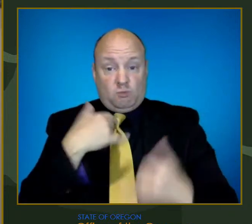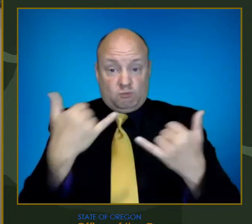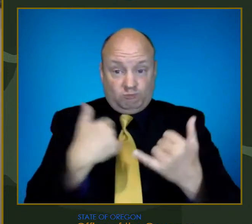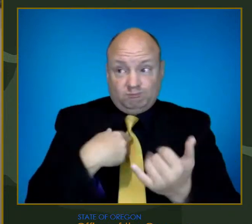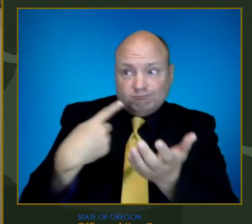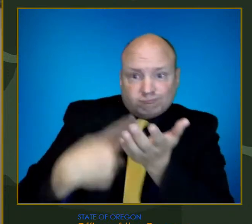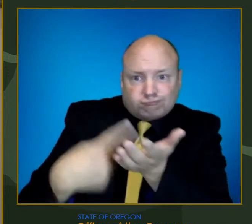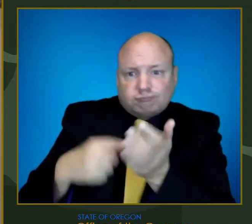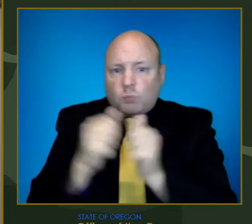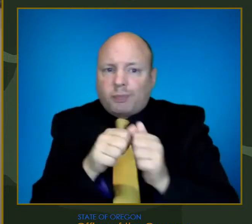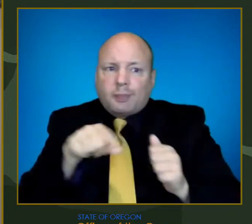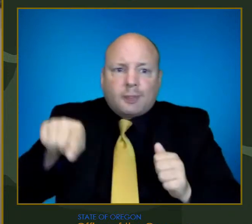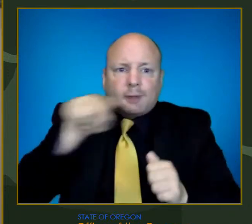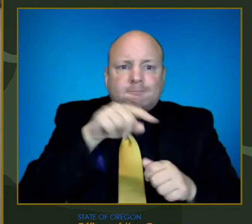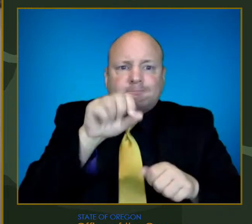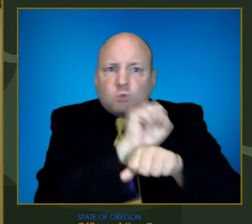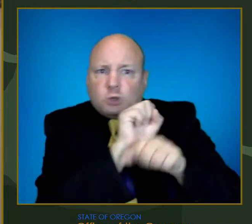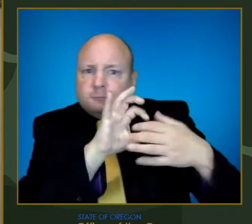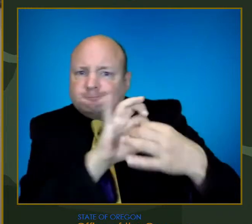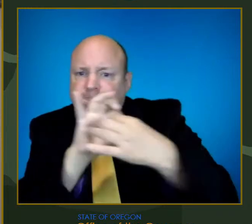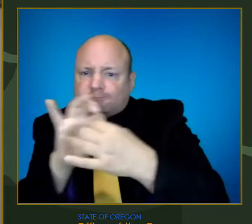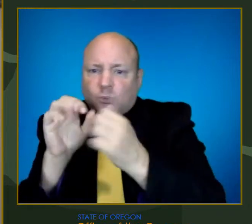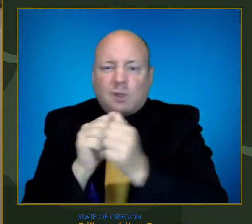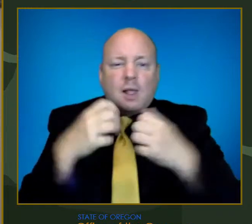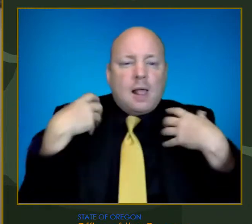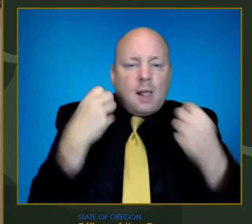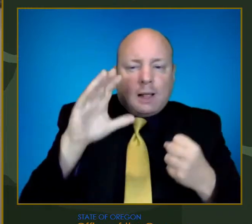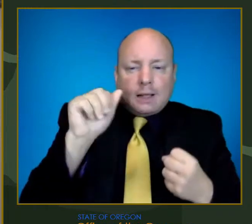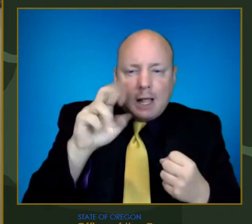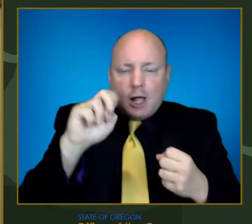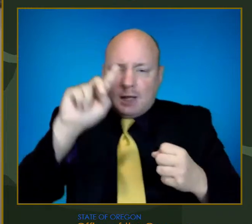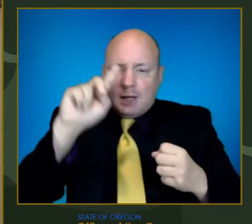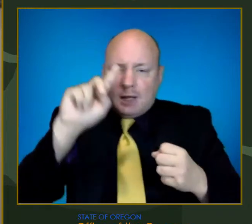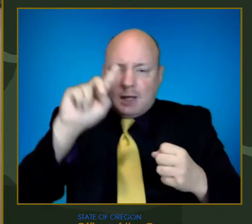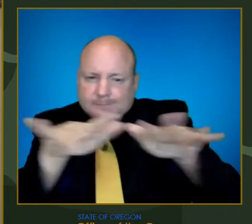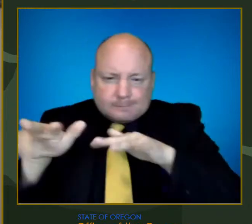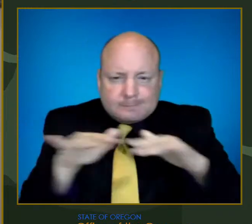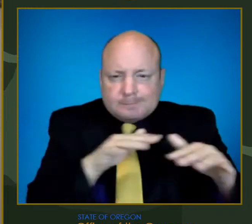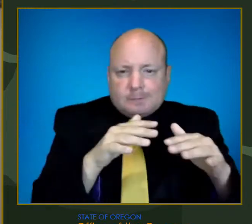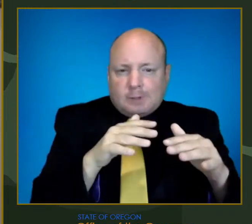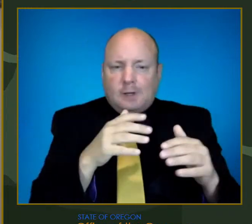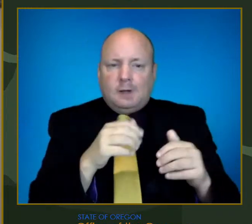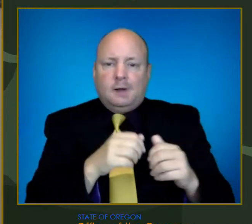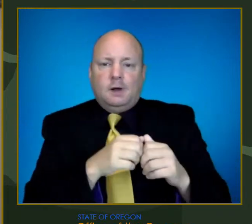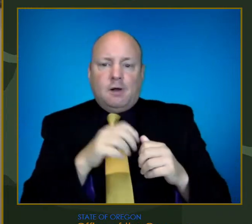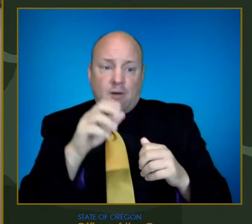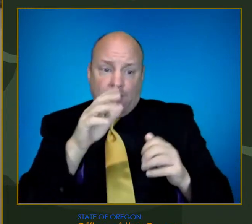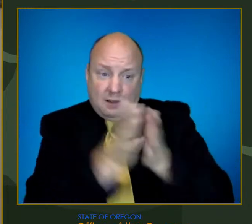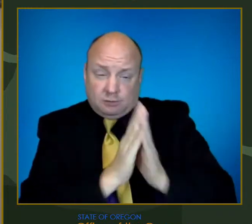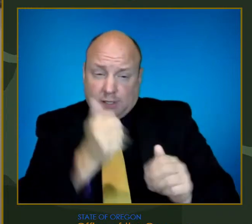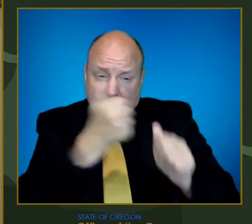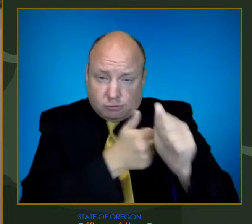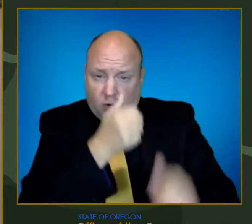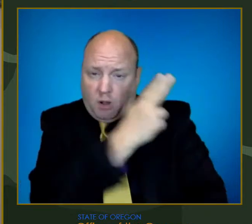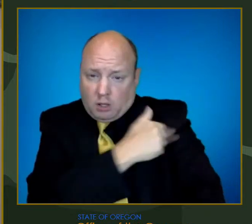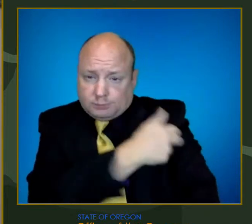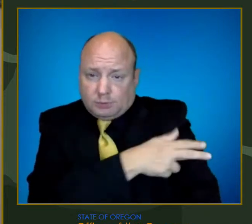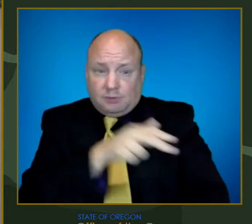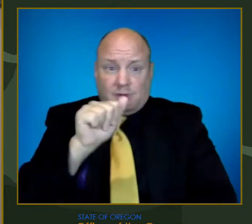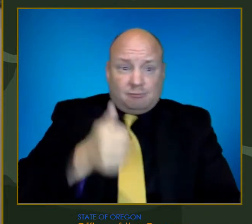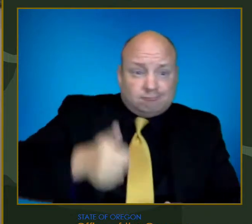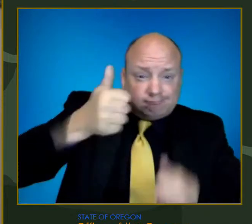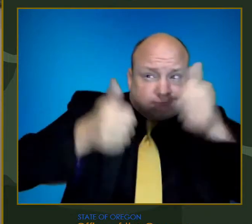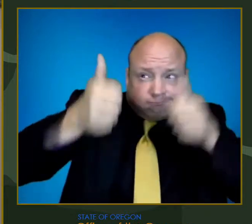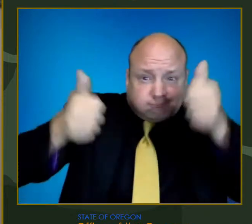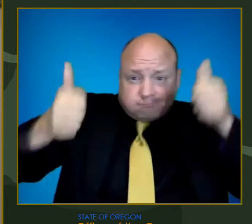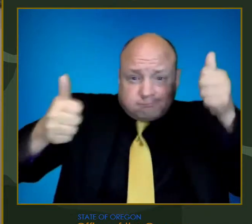decision. I am calling on Oregon's hospital administrators to devote additional